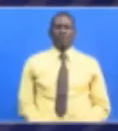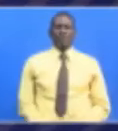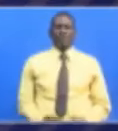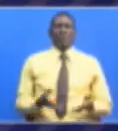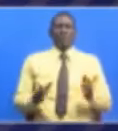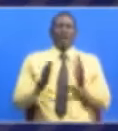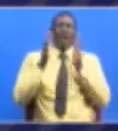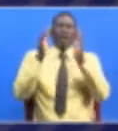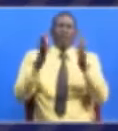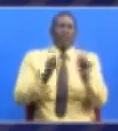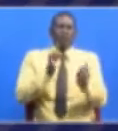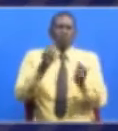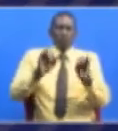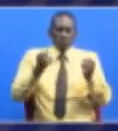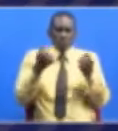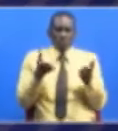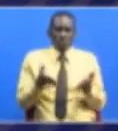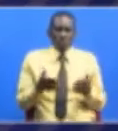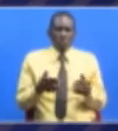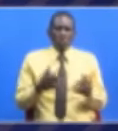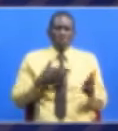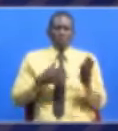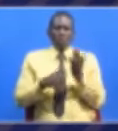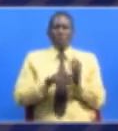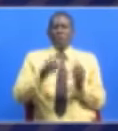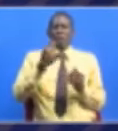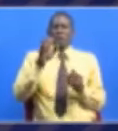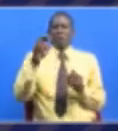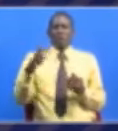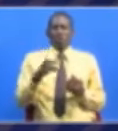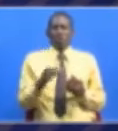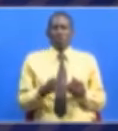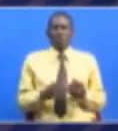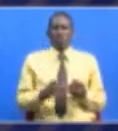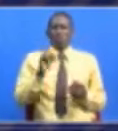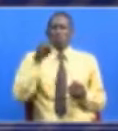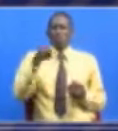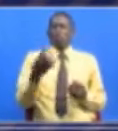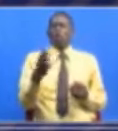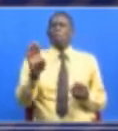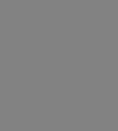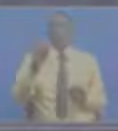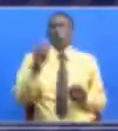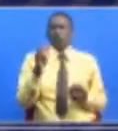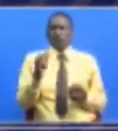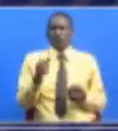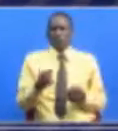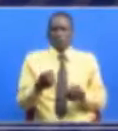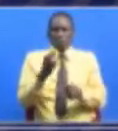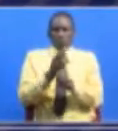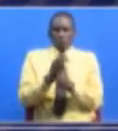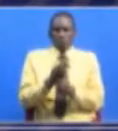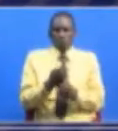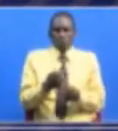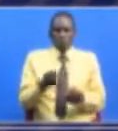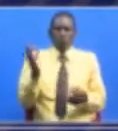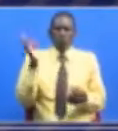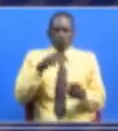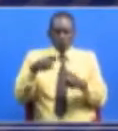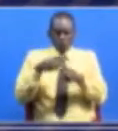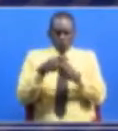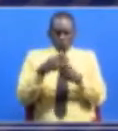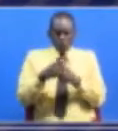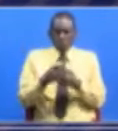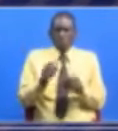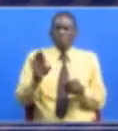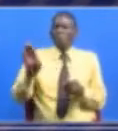Hello there, it's time for the sports update. Good evening, I'm Bernard Ndong. Now, it will cost 1.4 billion Kenya shillings to complete the facelift of the Bukhungu Stadium, which has